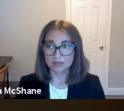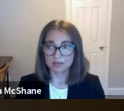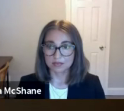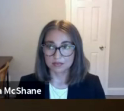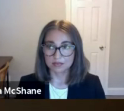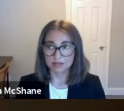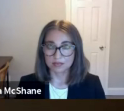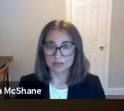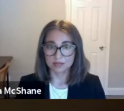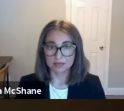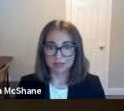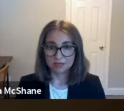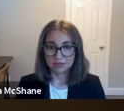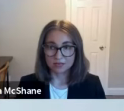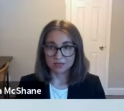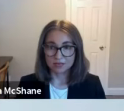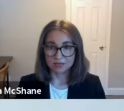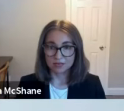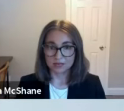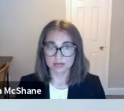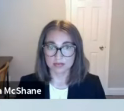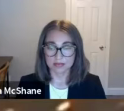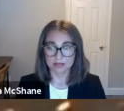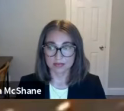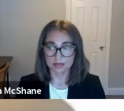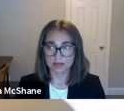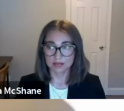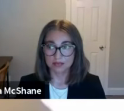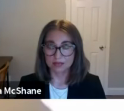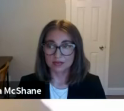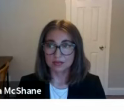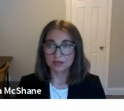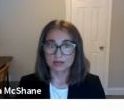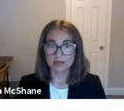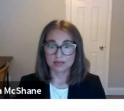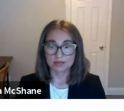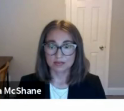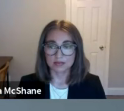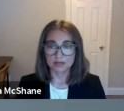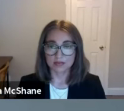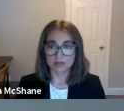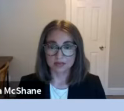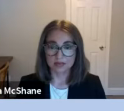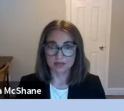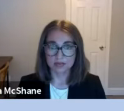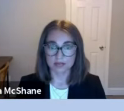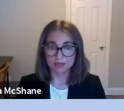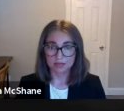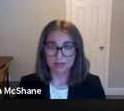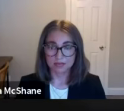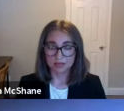career opportunities. We are a region of strategic military and national defense significance to our